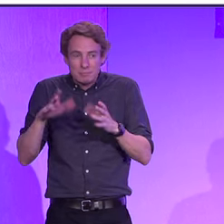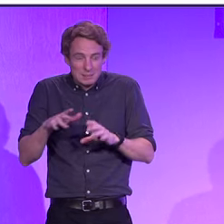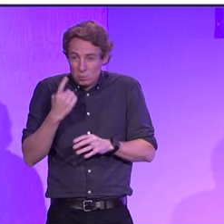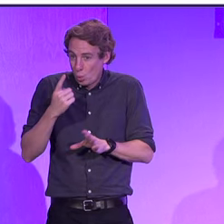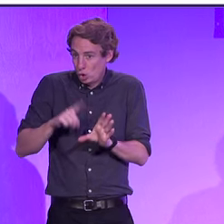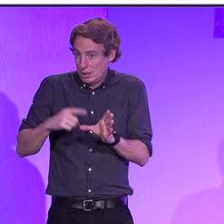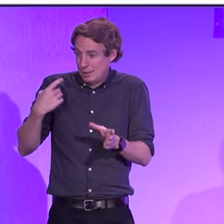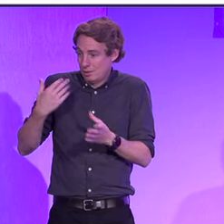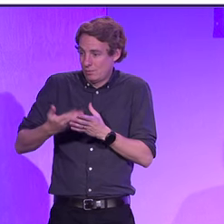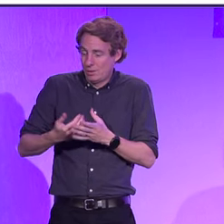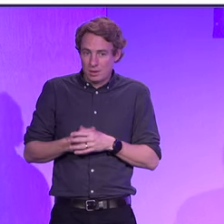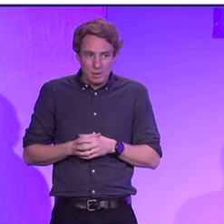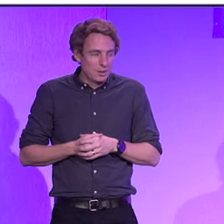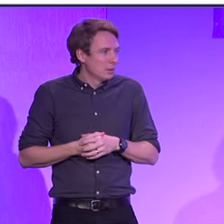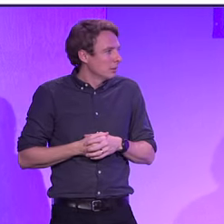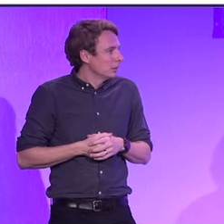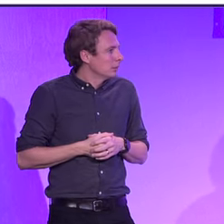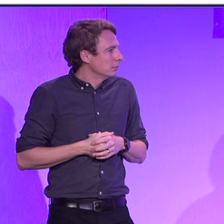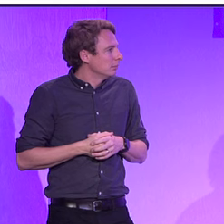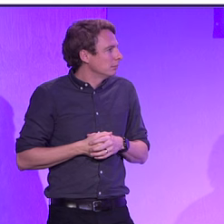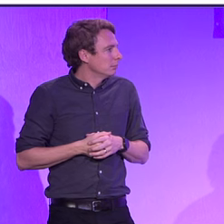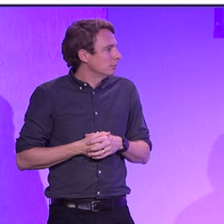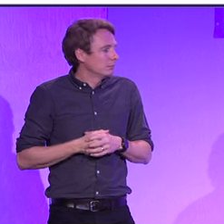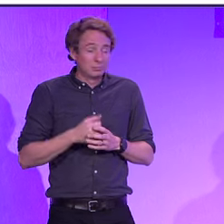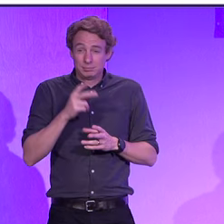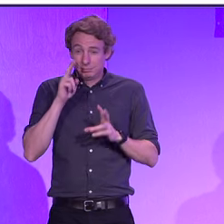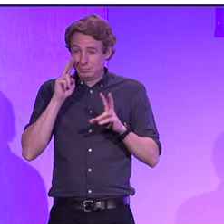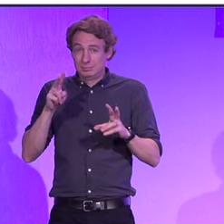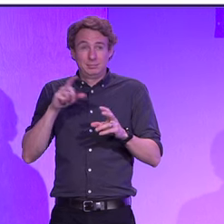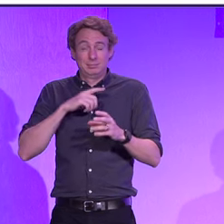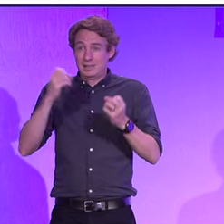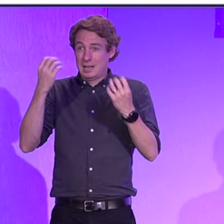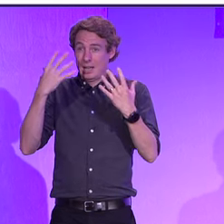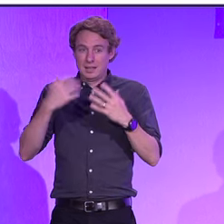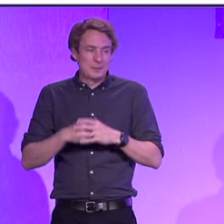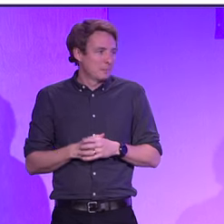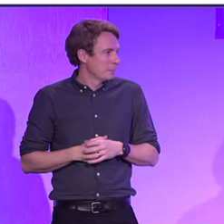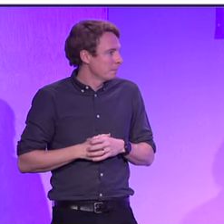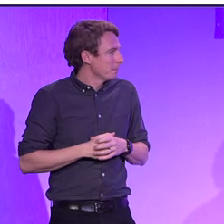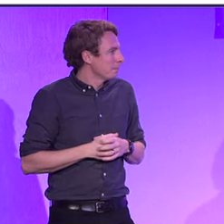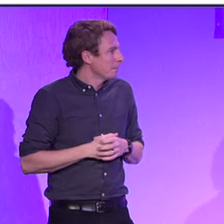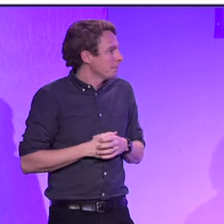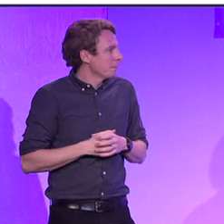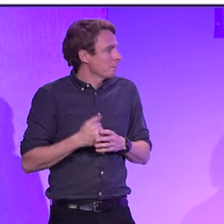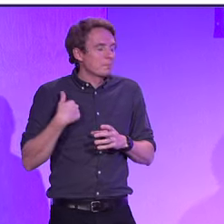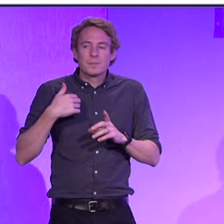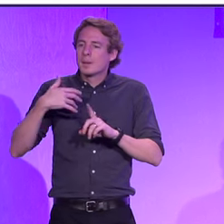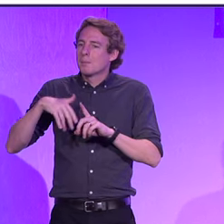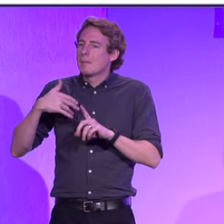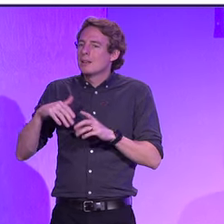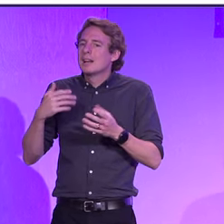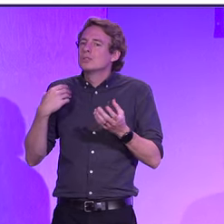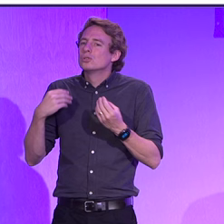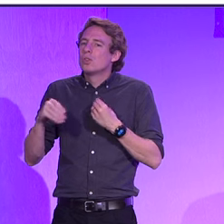exactly. I really cannot see with these lights, but that's okay. My background is in